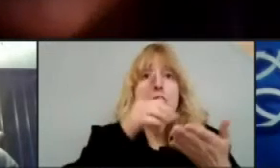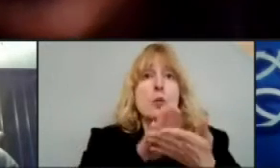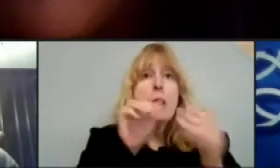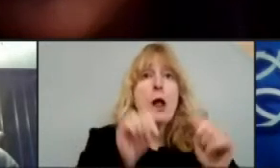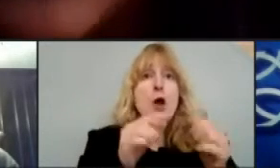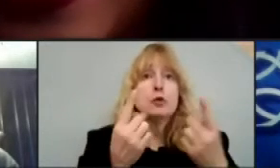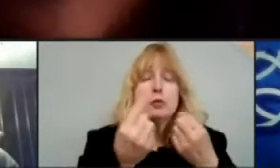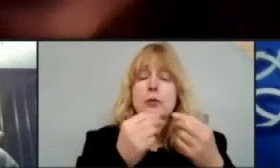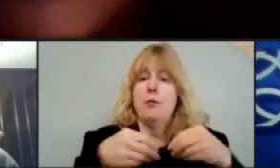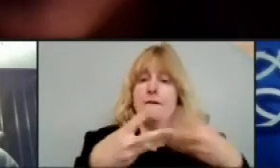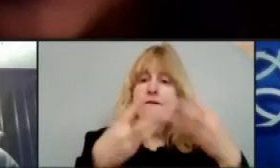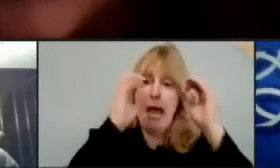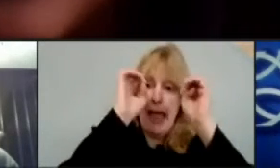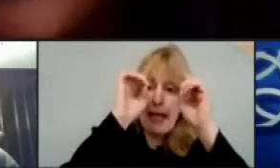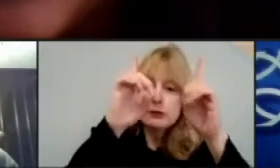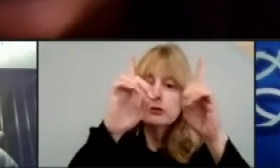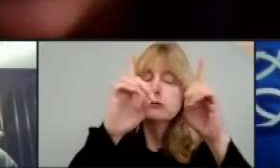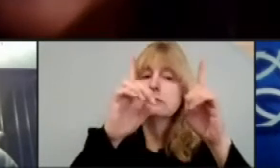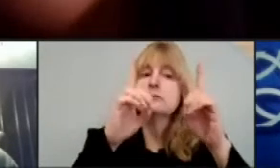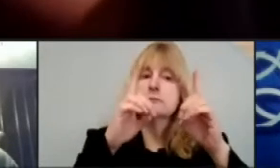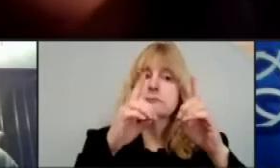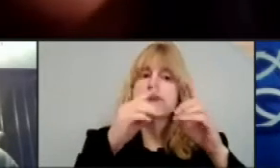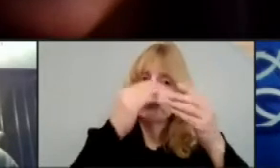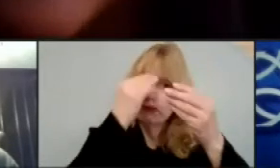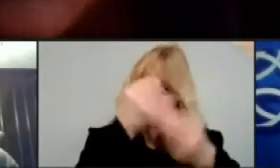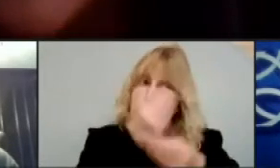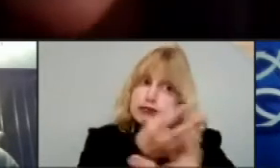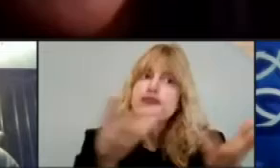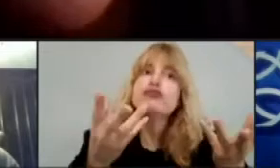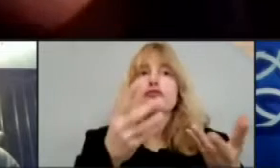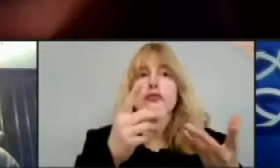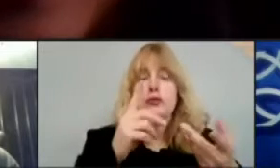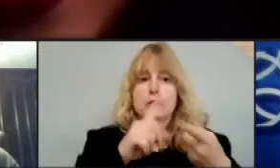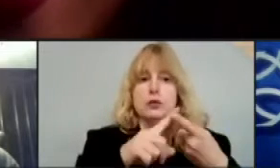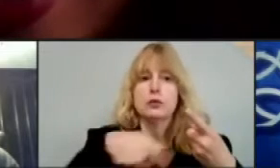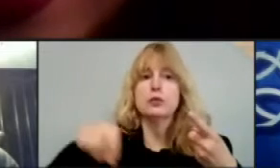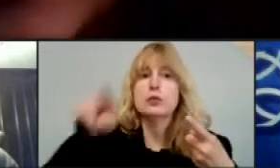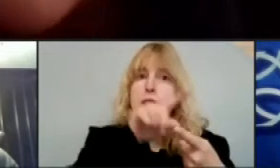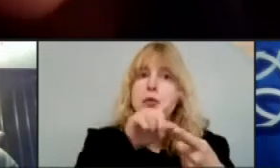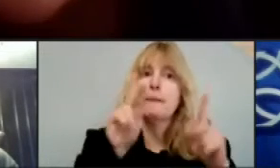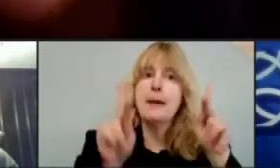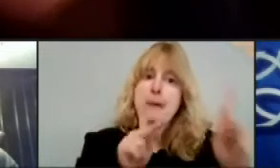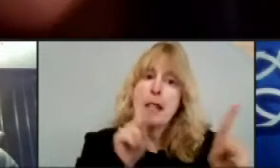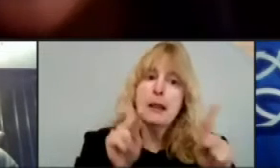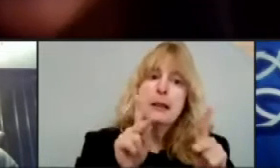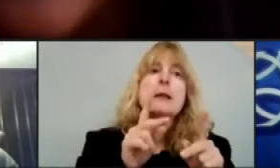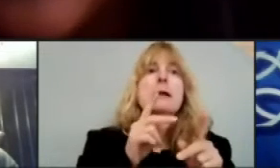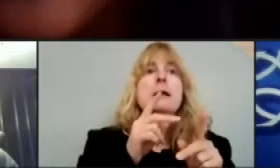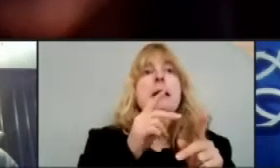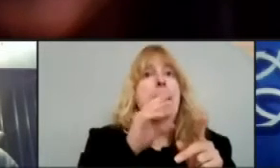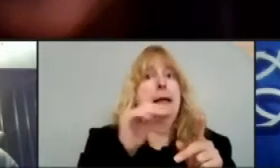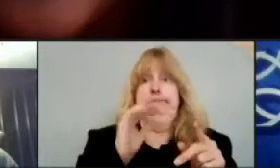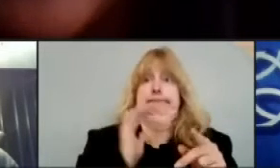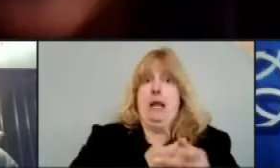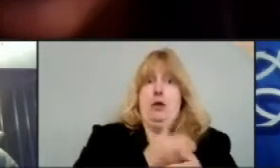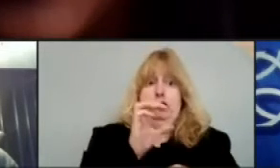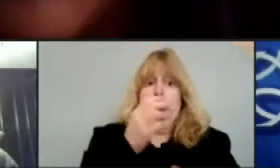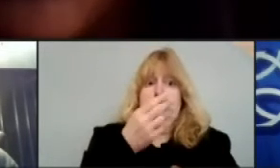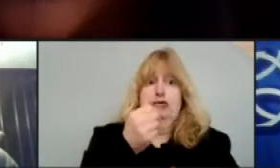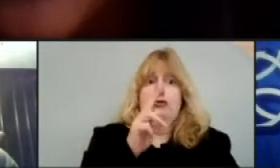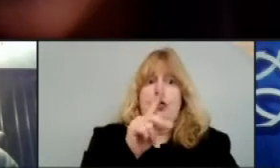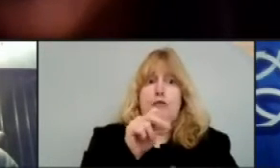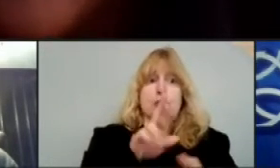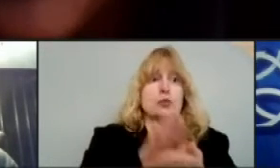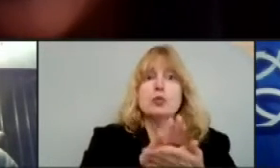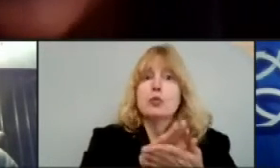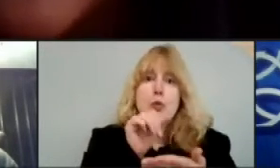to make sure that folks have the information that they need. Our schools also do not have any vaccines. We'll certainly